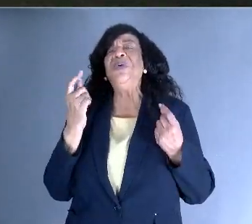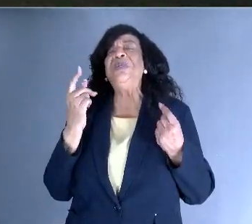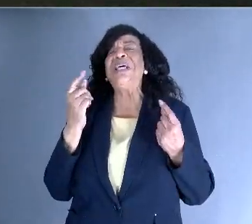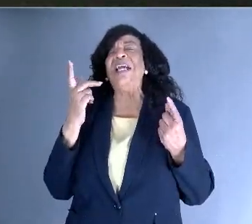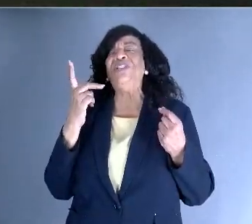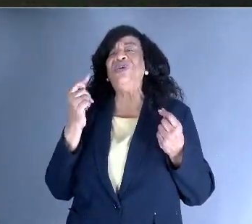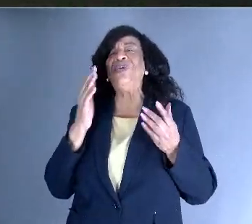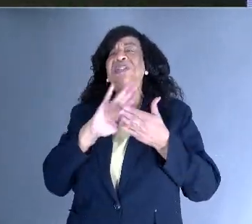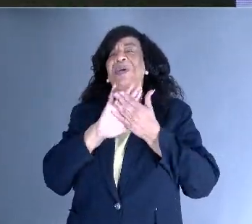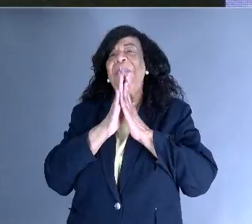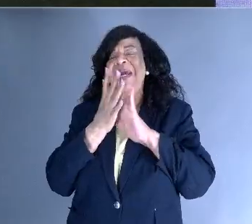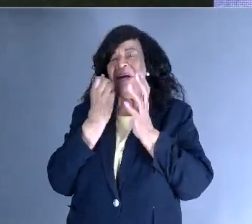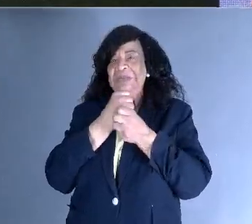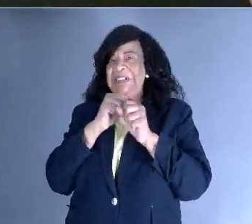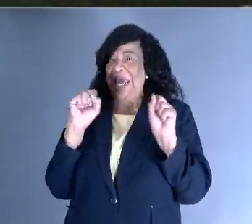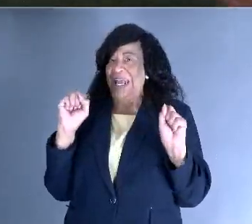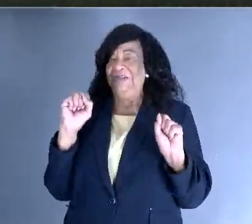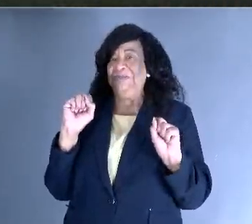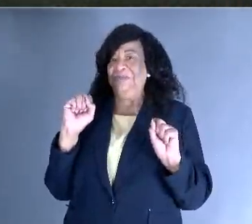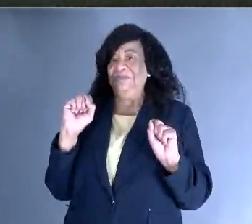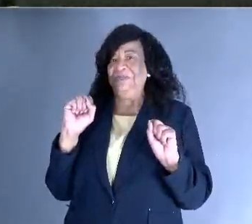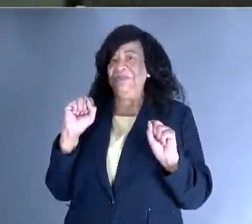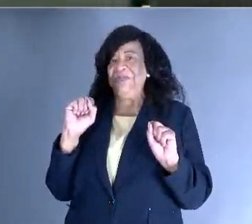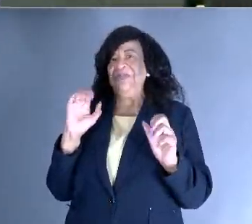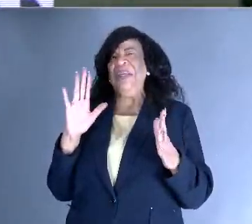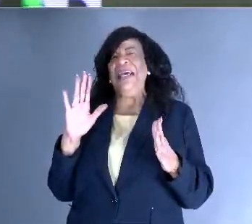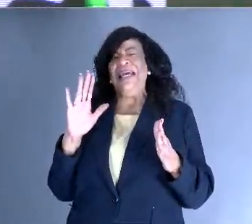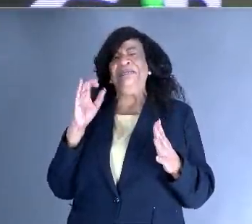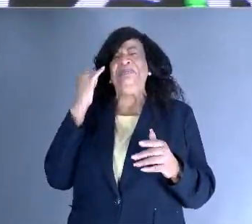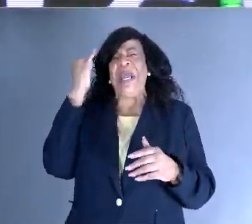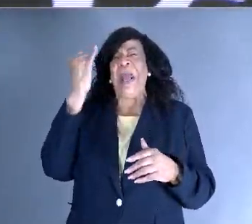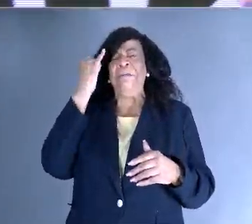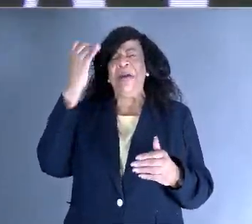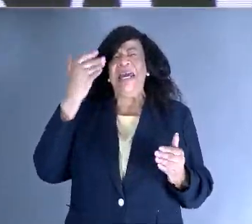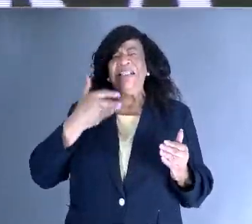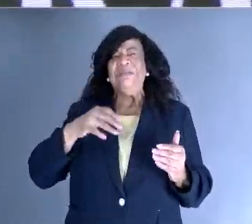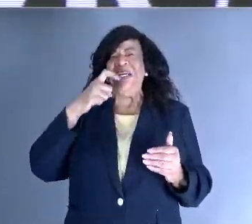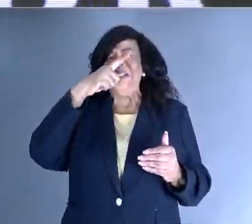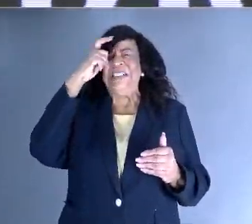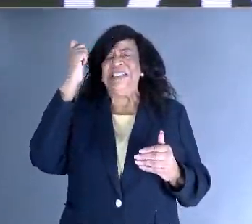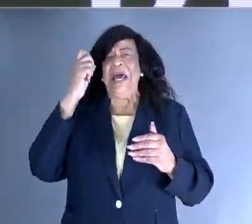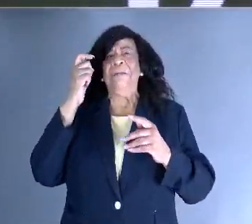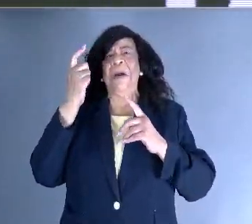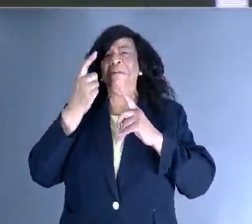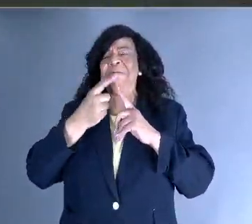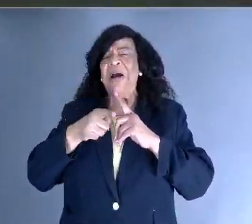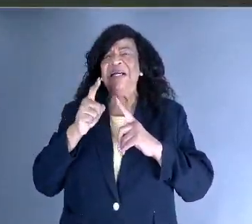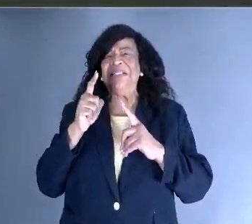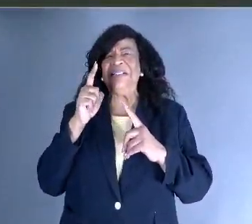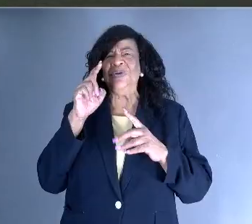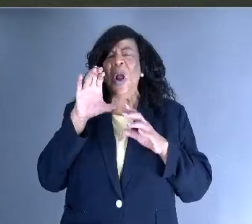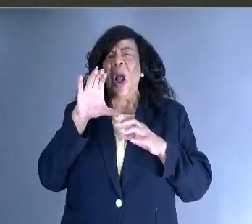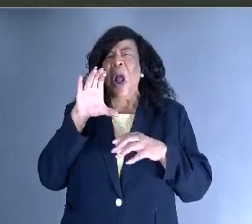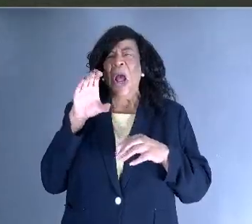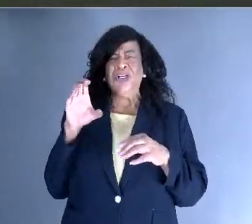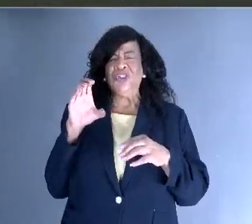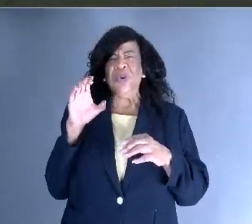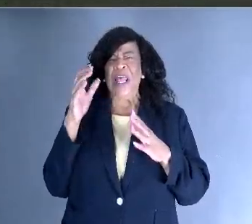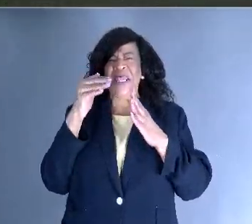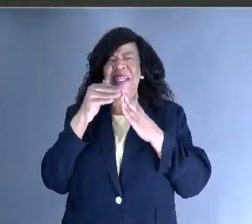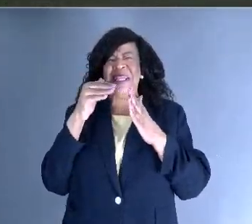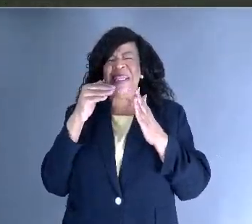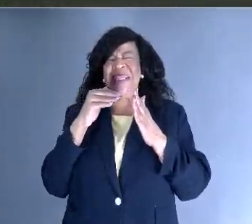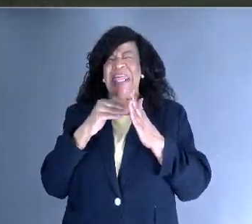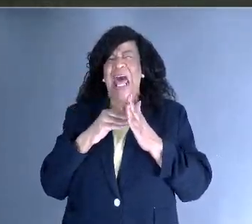imagine with me Jubilee on the summer months of our church there are hundreds maybe thousands of